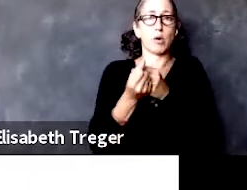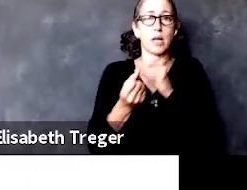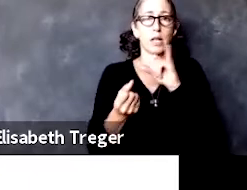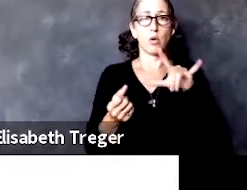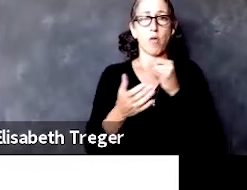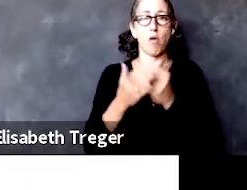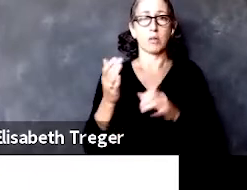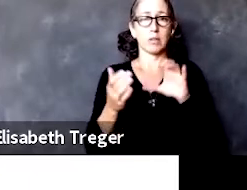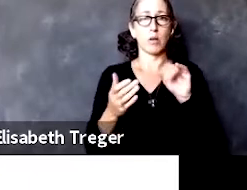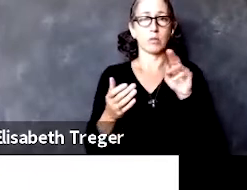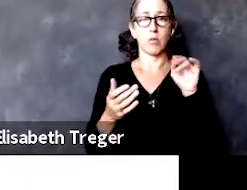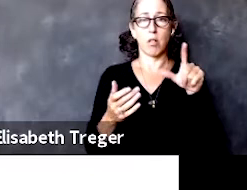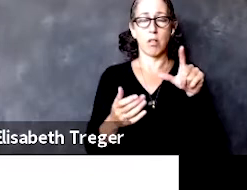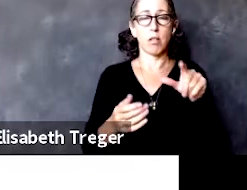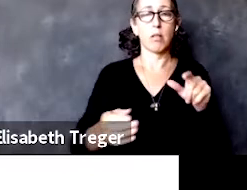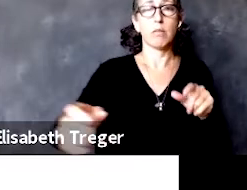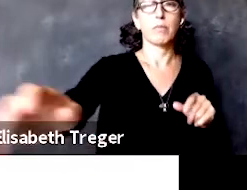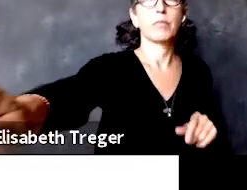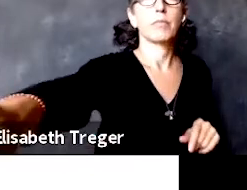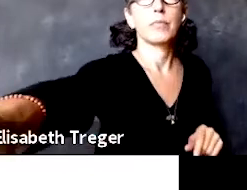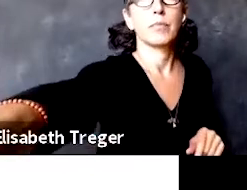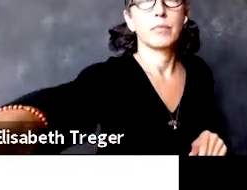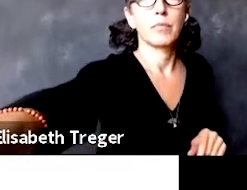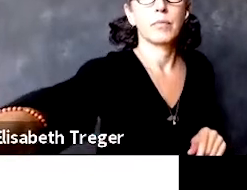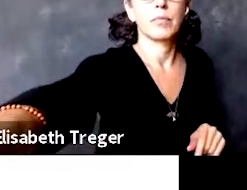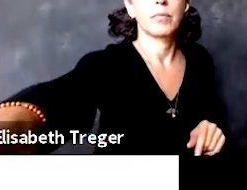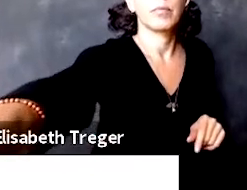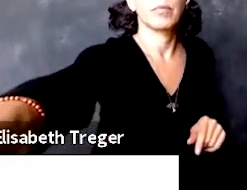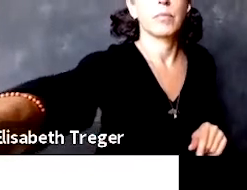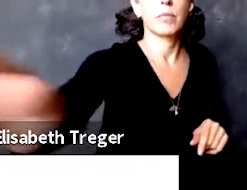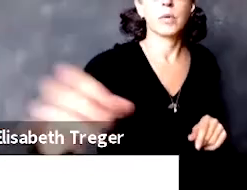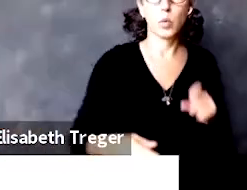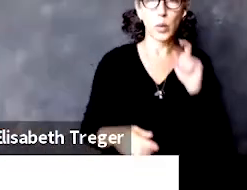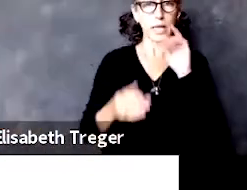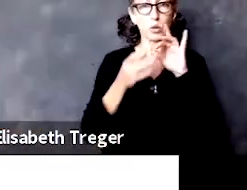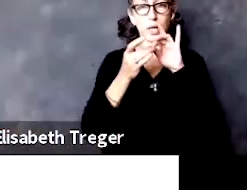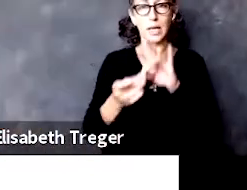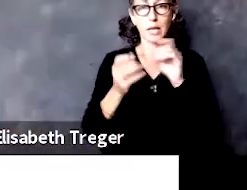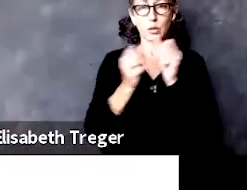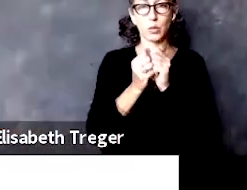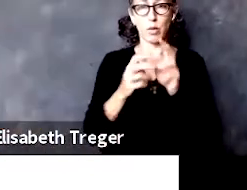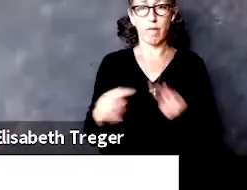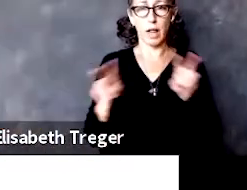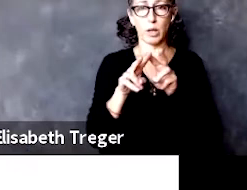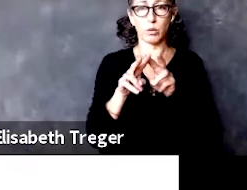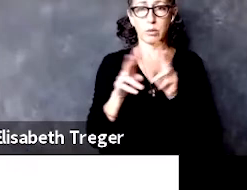needs, we have to connect to values. When we talk to a legislator or neighbor,